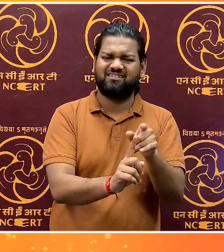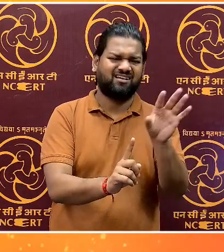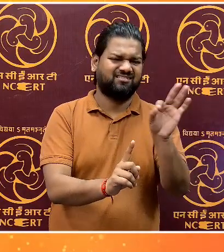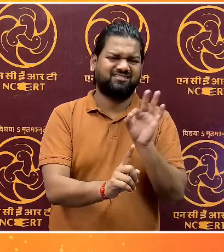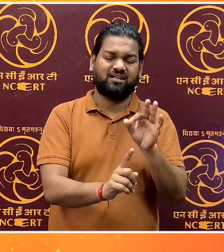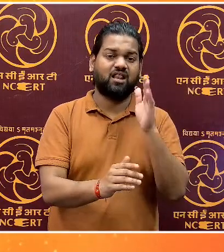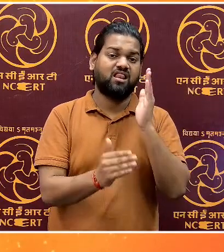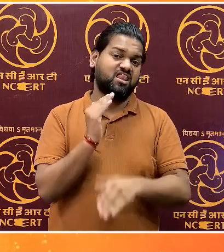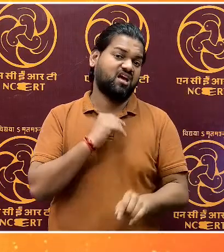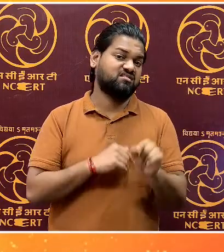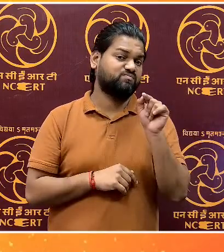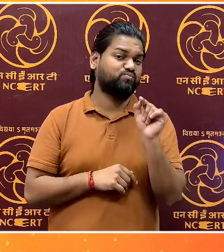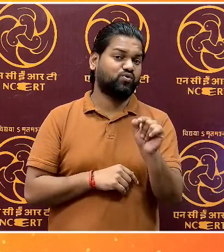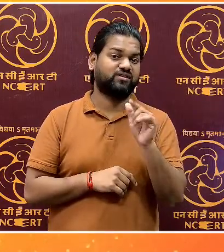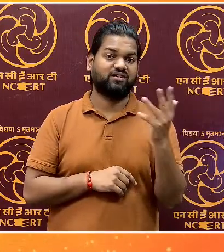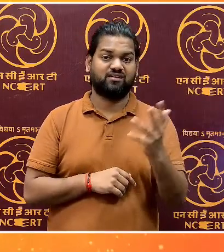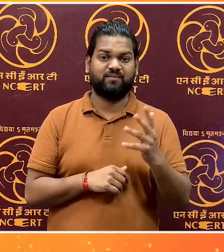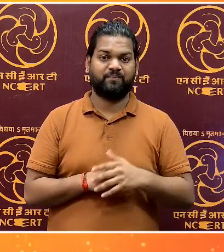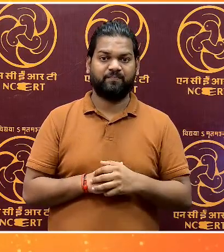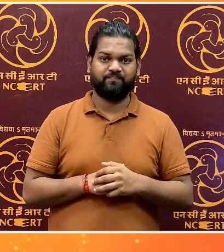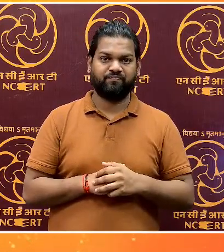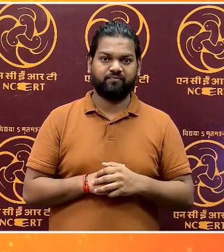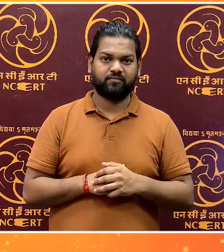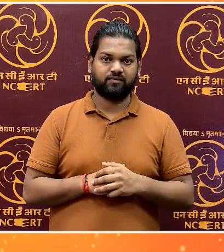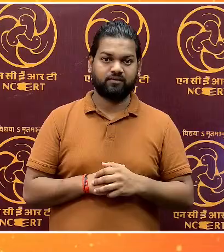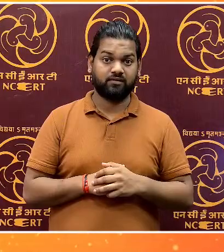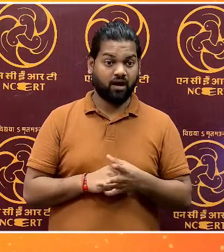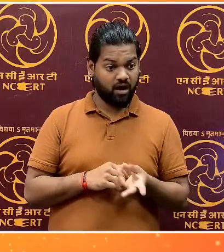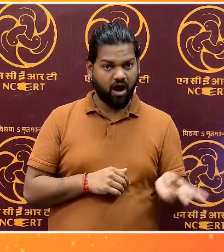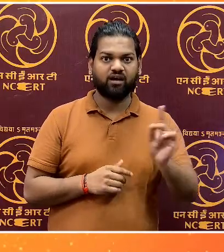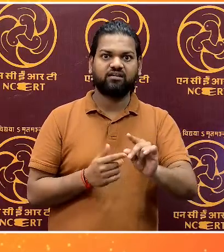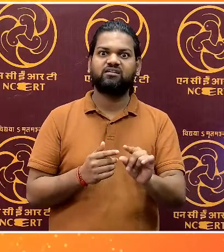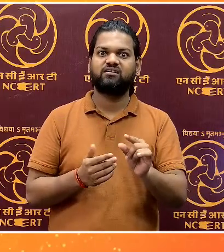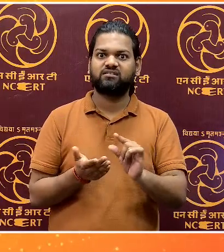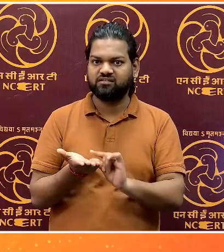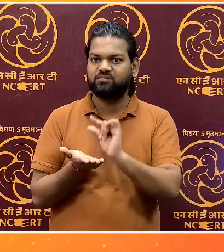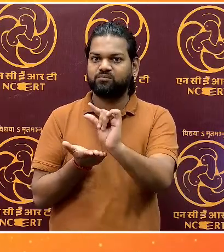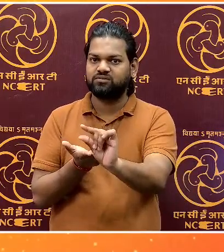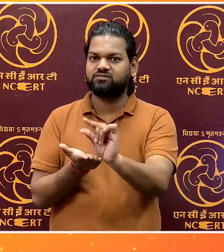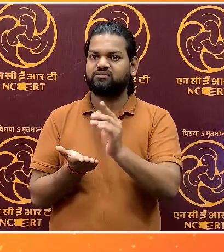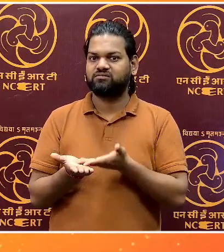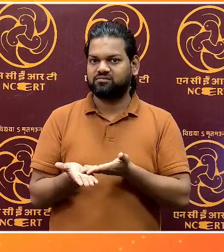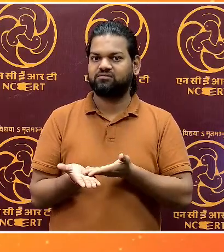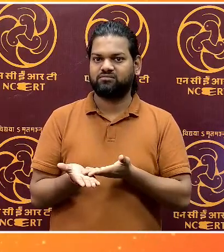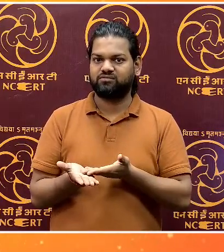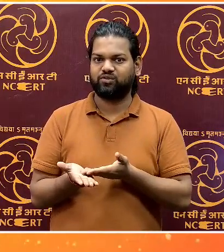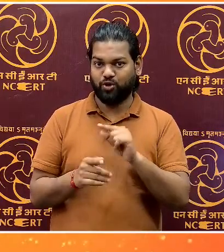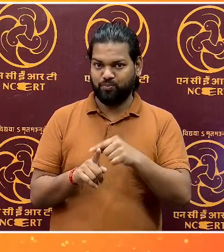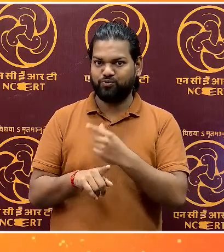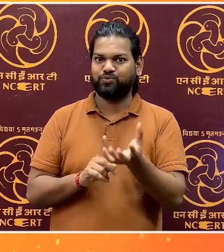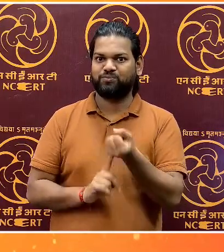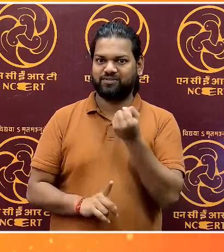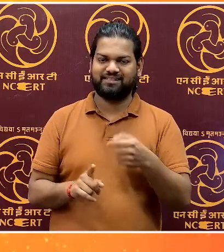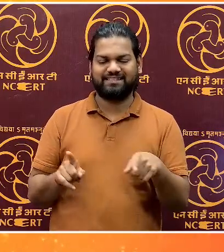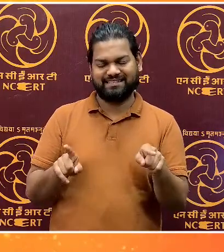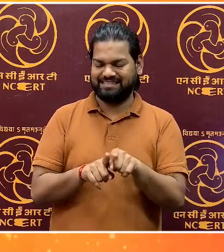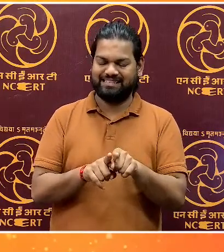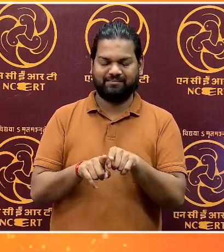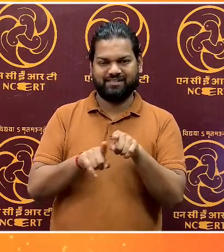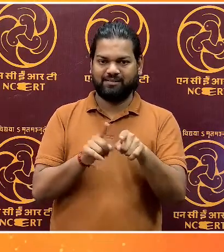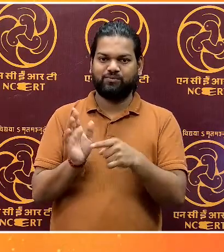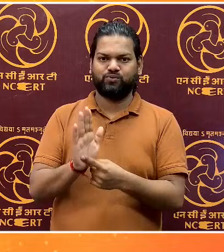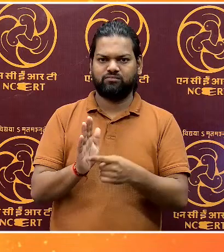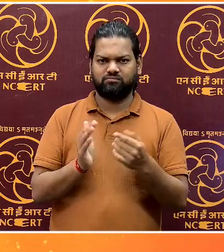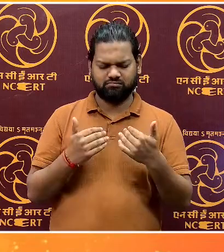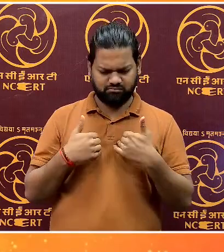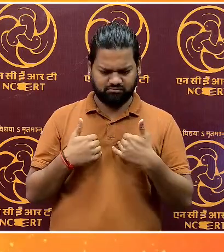last one, which is all the prominent one, that is reinvestment opportunity. Again, looking back with the same example, why